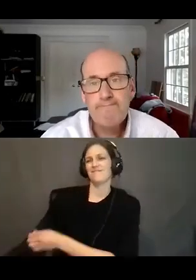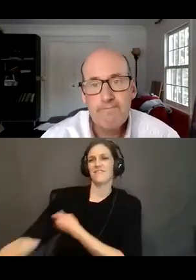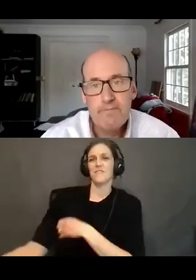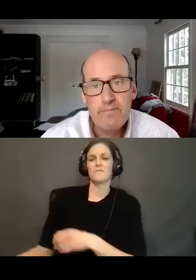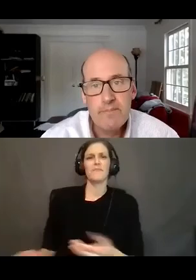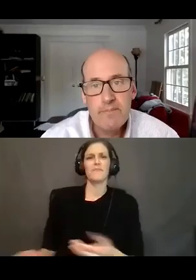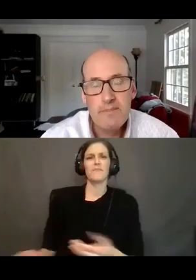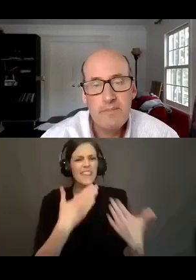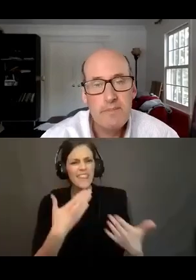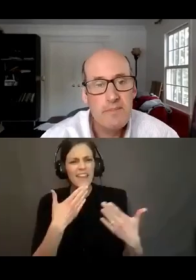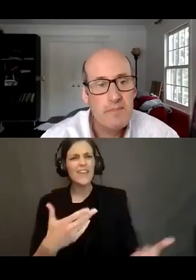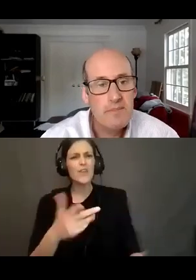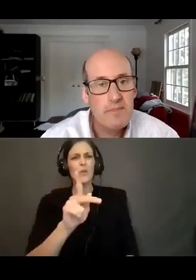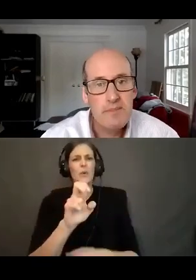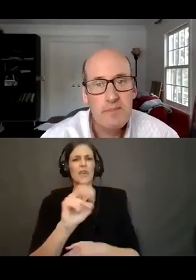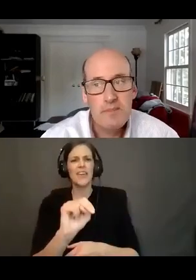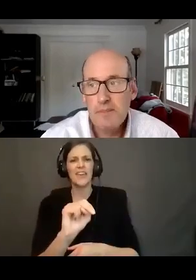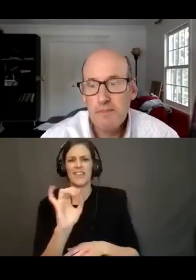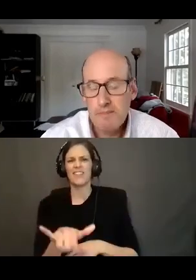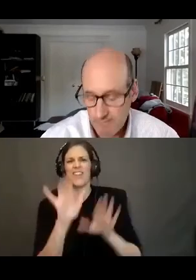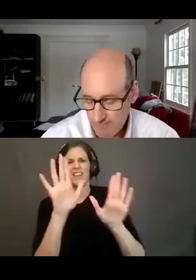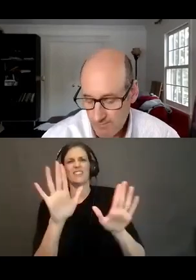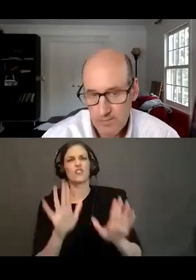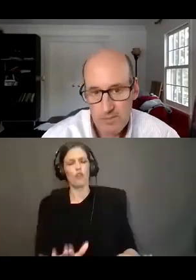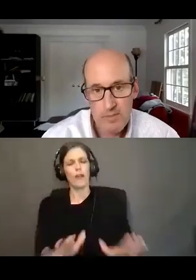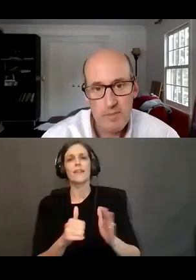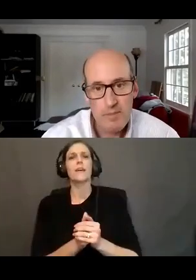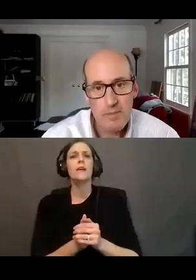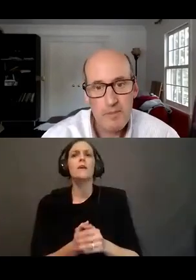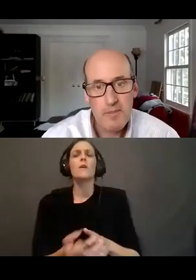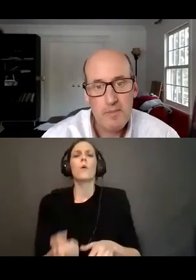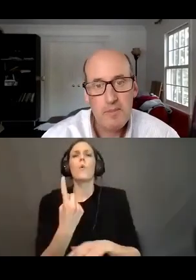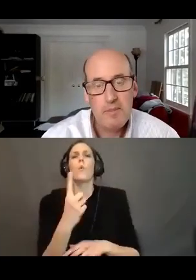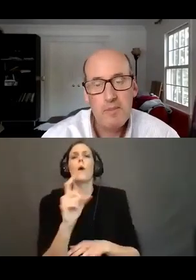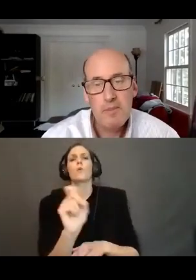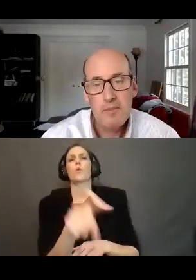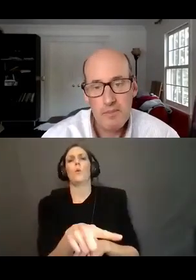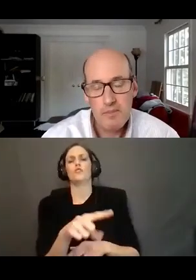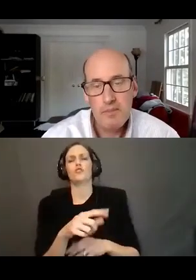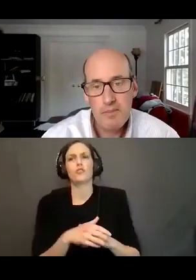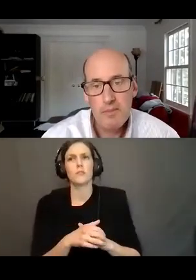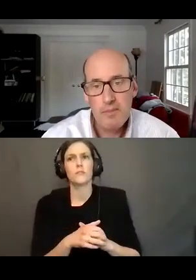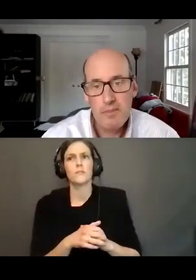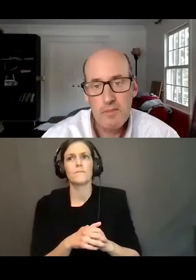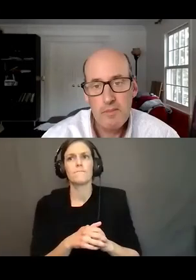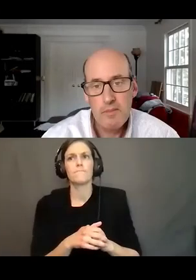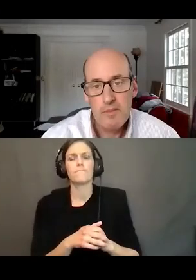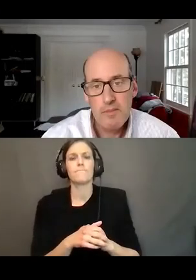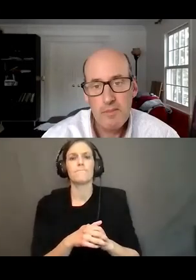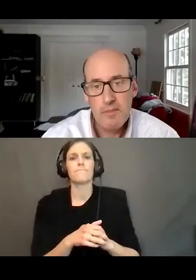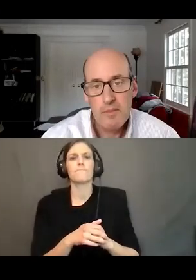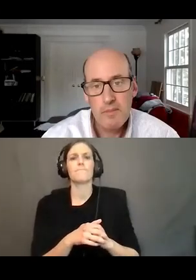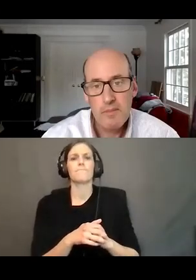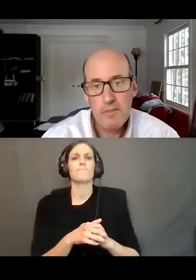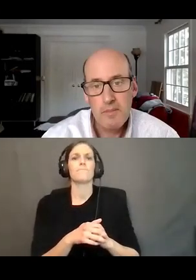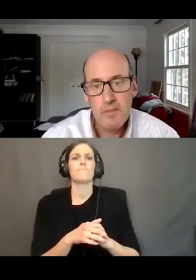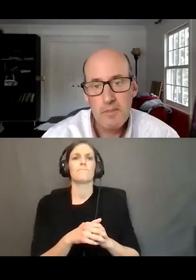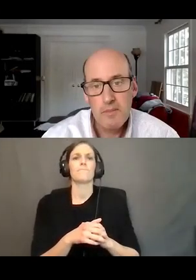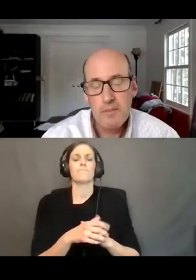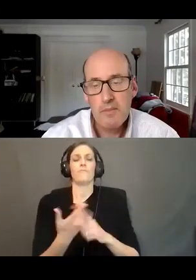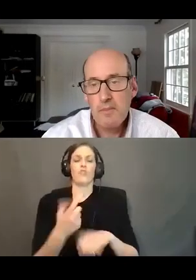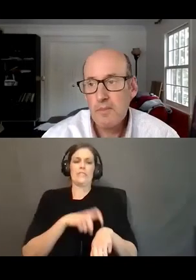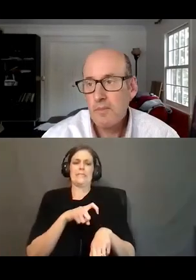Thank you, Ken. That's great. One question that came up here in an interesting time, I'll keep things